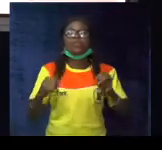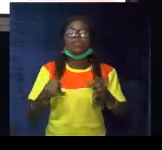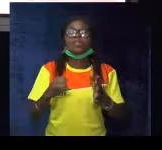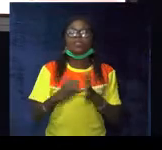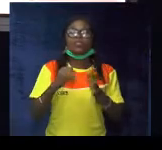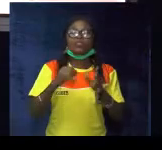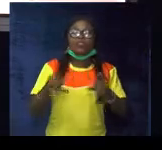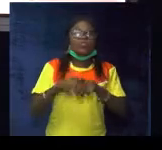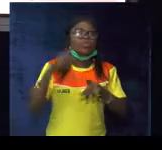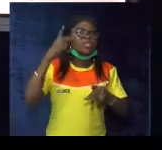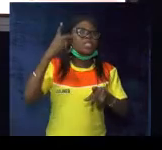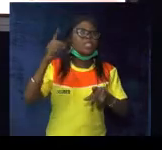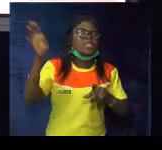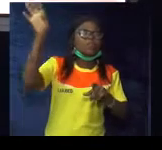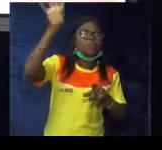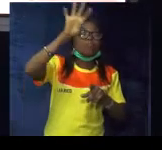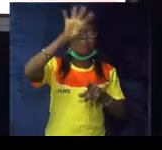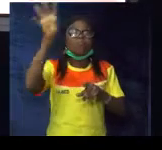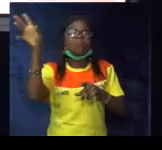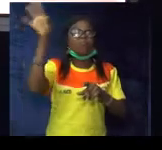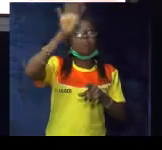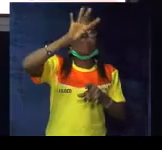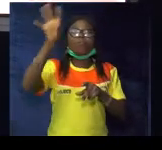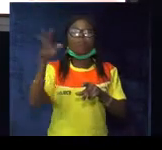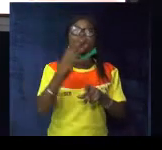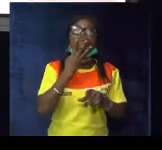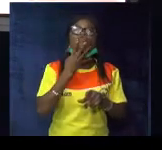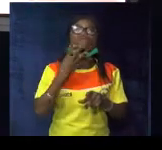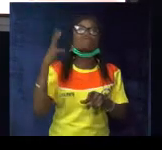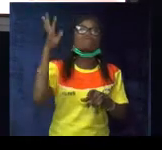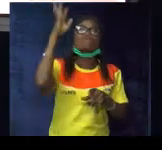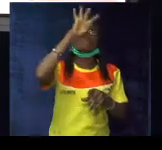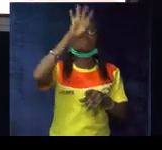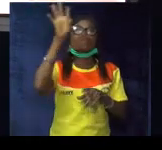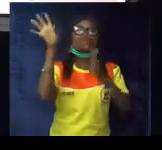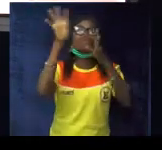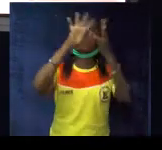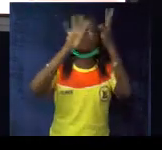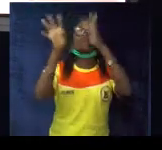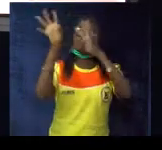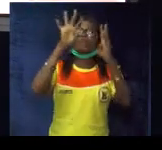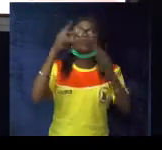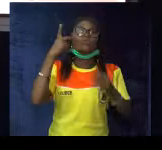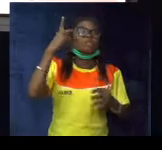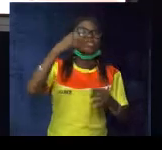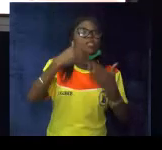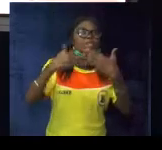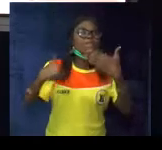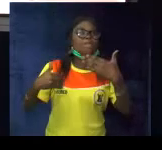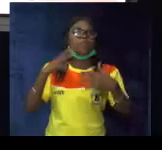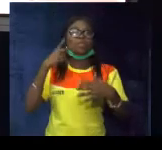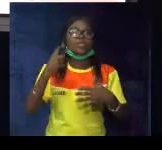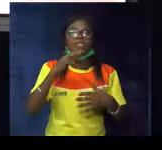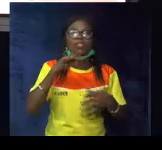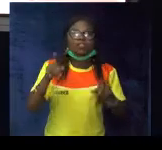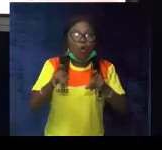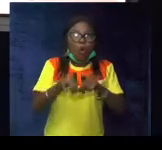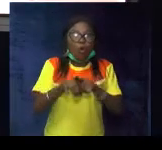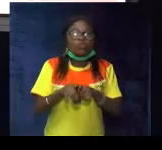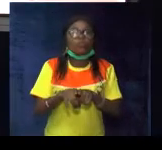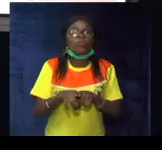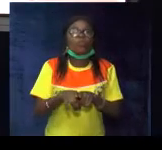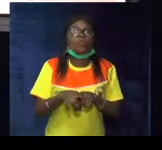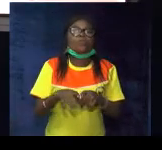And of course, the rainbow. You've seen the rainbow before? After the rain, the rainbow just comes out in the horizon. It's usually